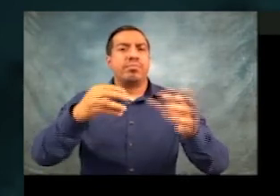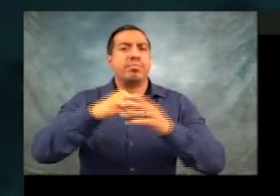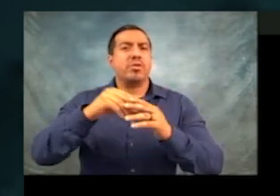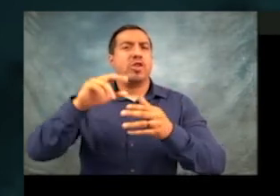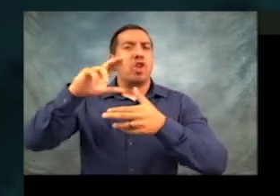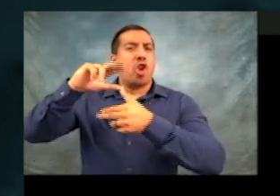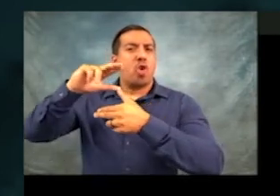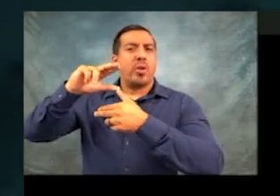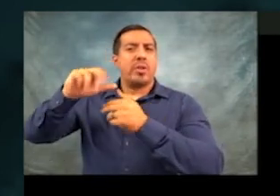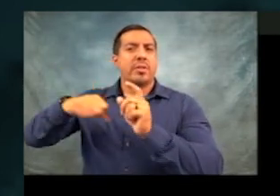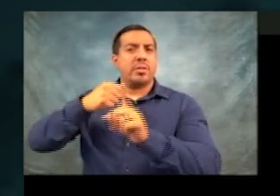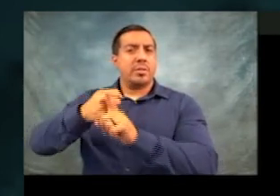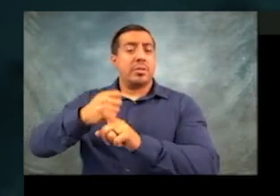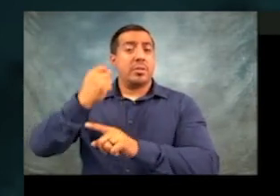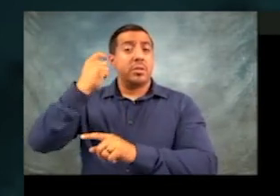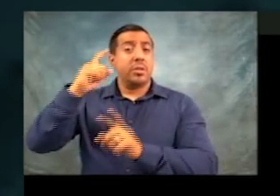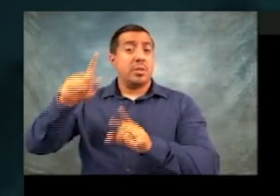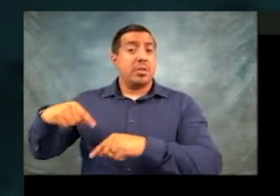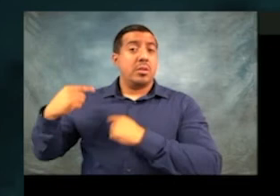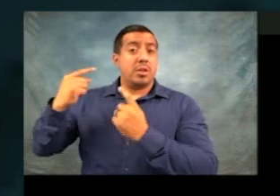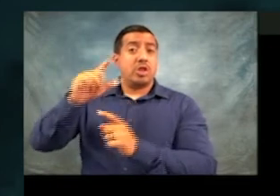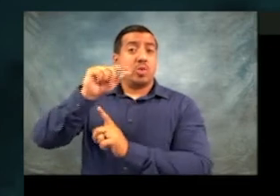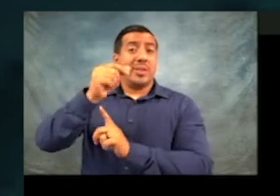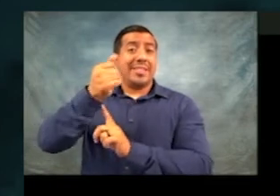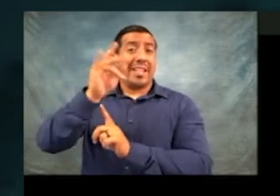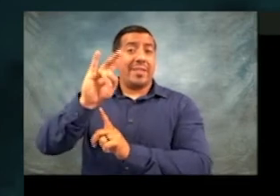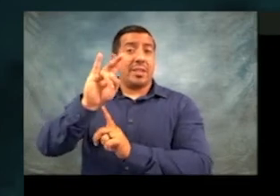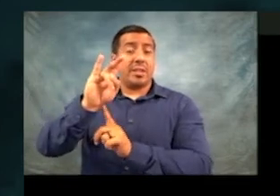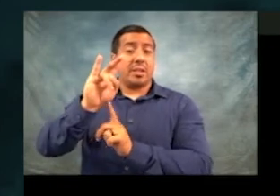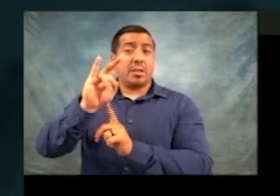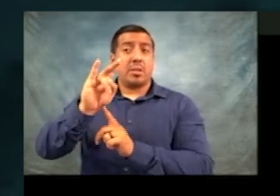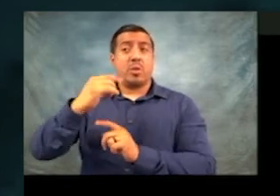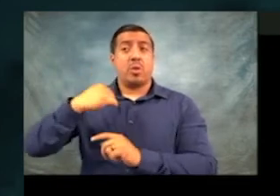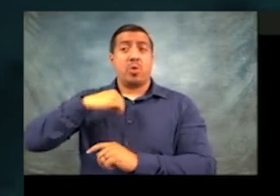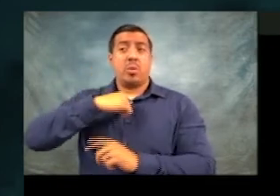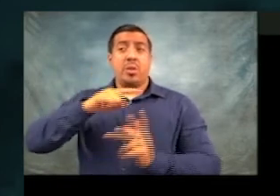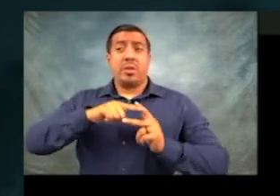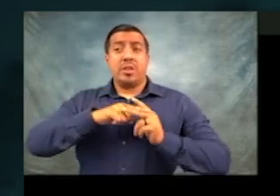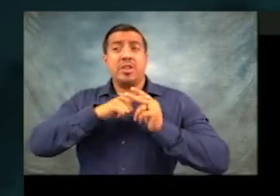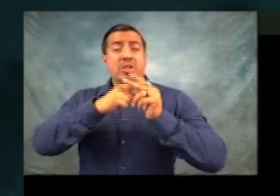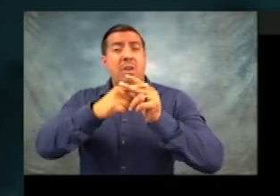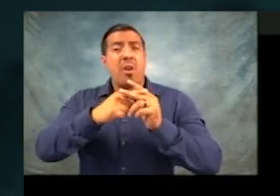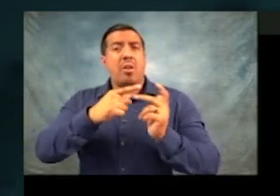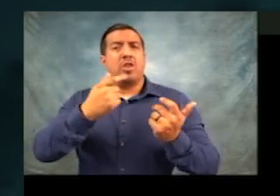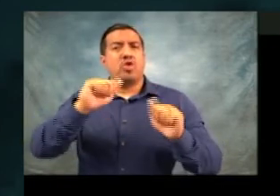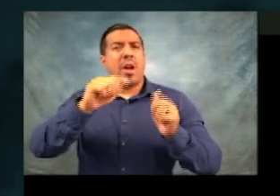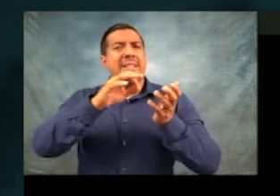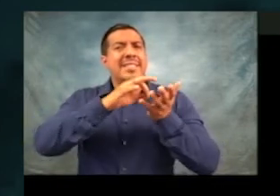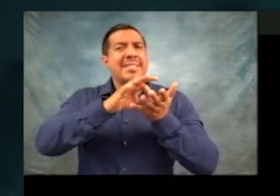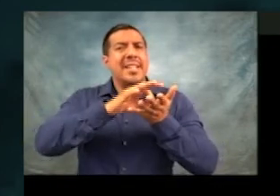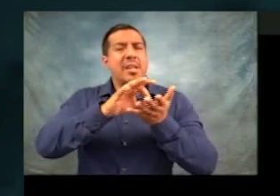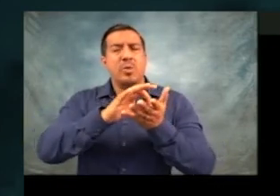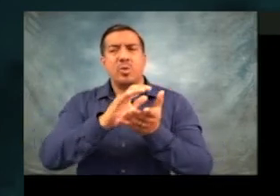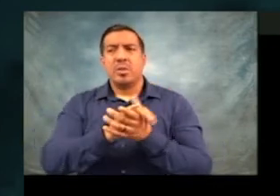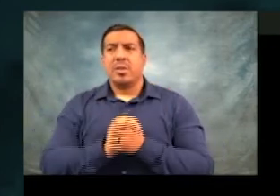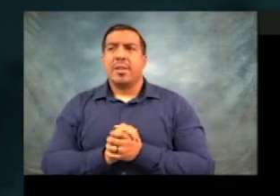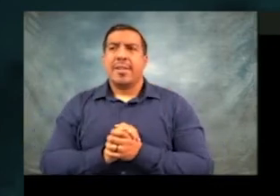hurricanes. Since 2017, when we really started to try to count,